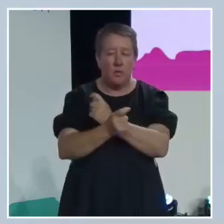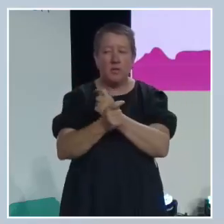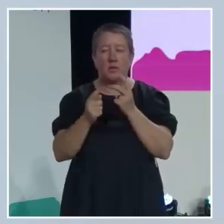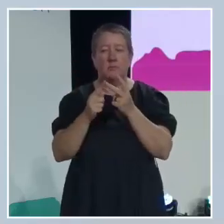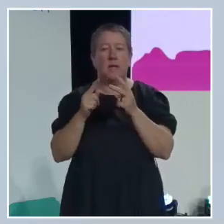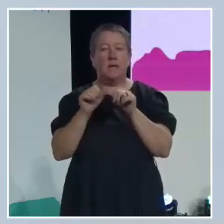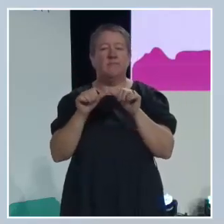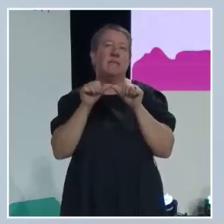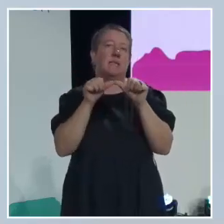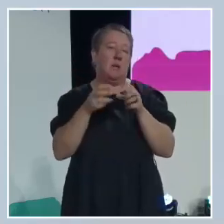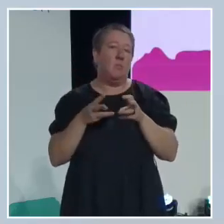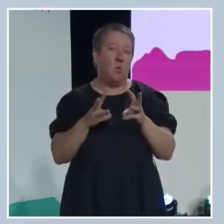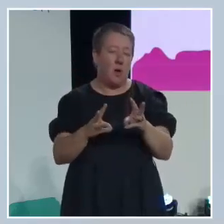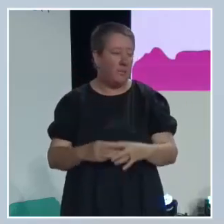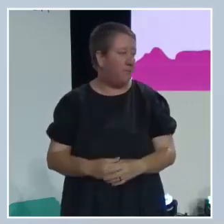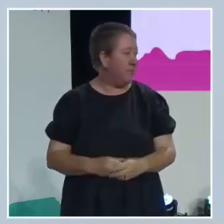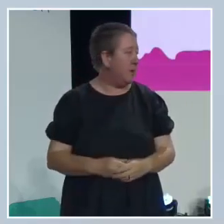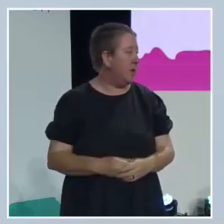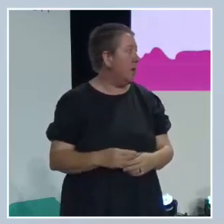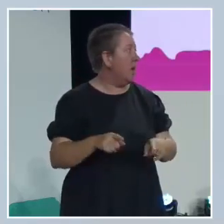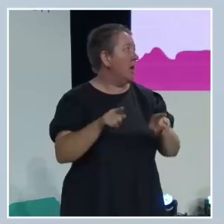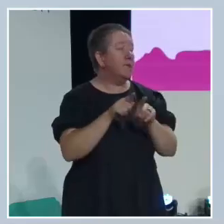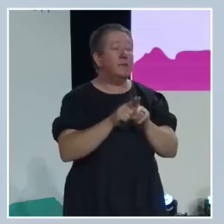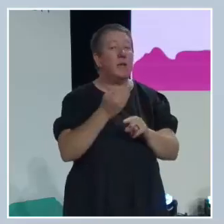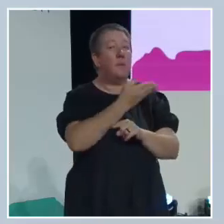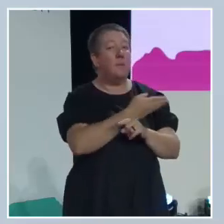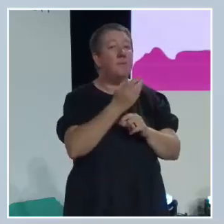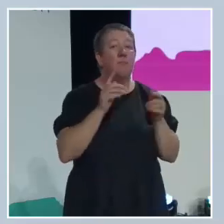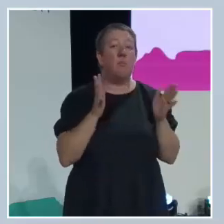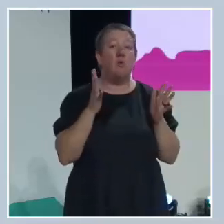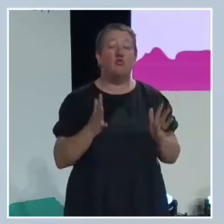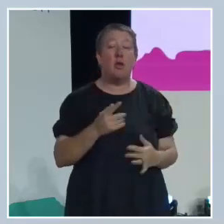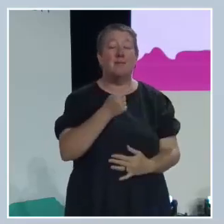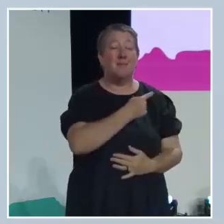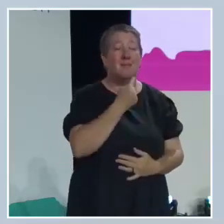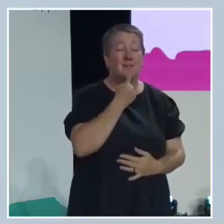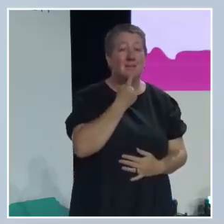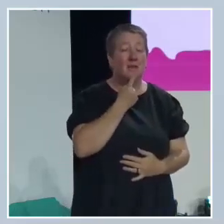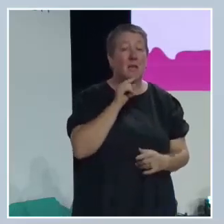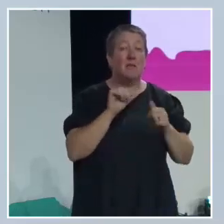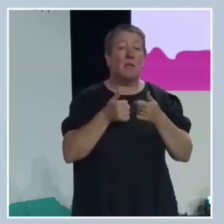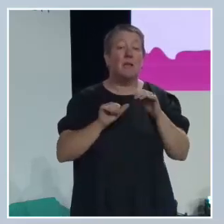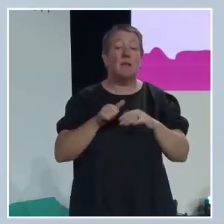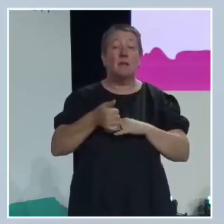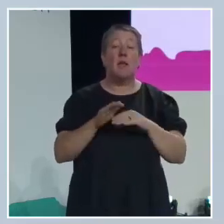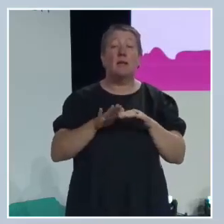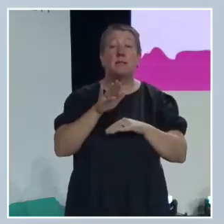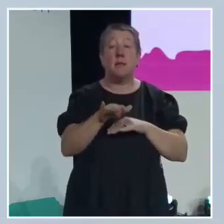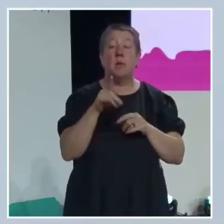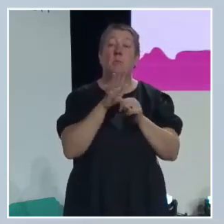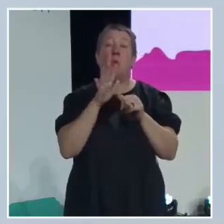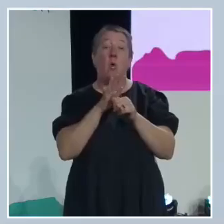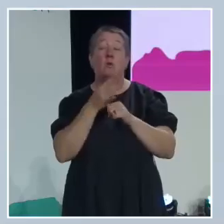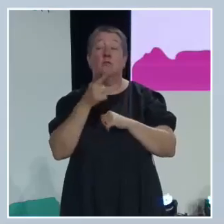and sustainable manner. And more importantly, as Thomas highlighted earlier, regarding next step, it's really important for